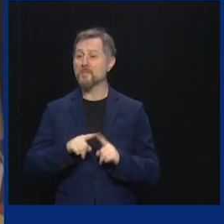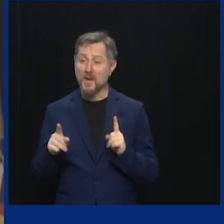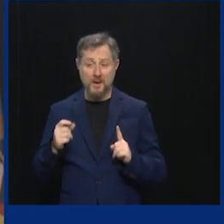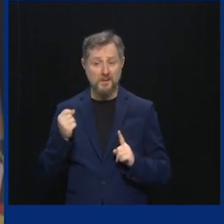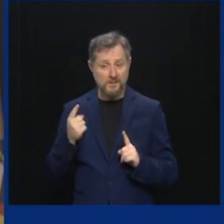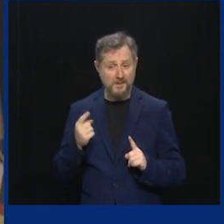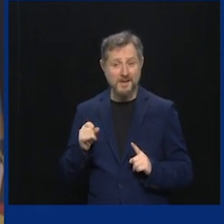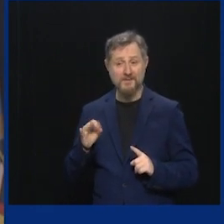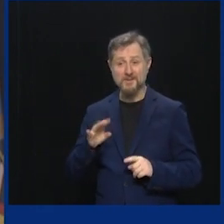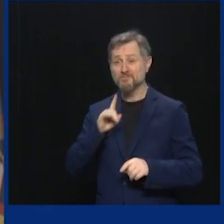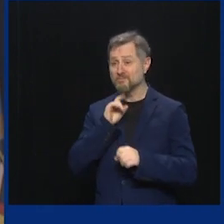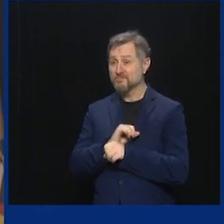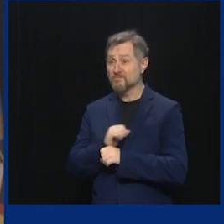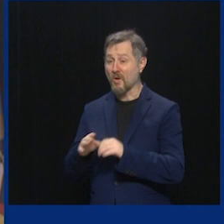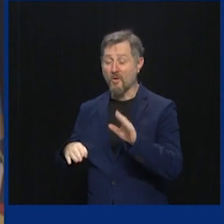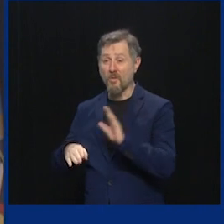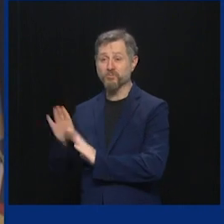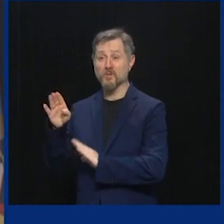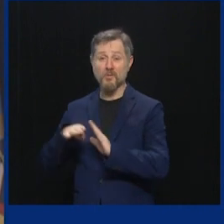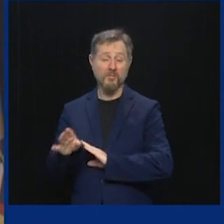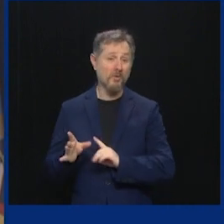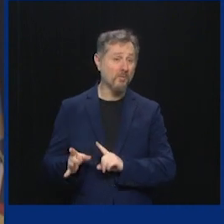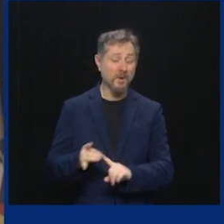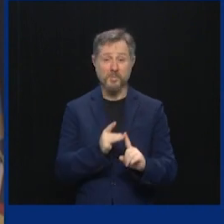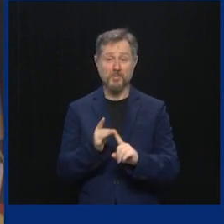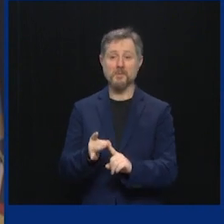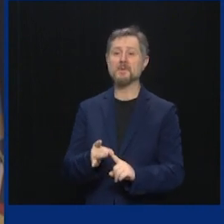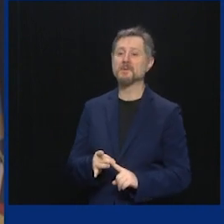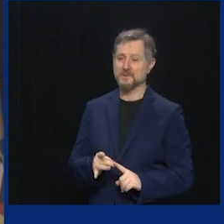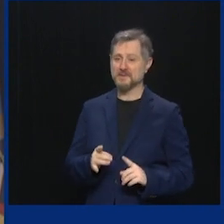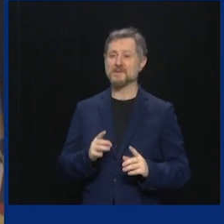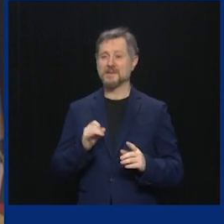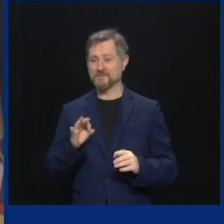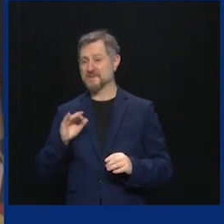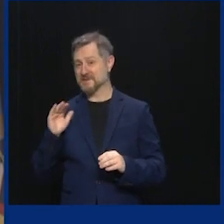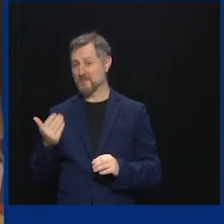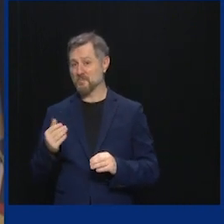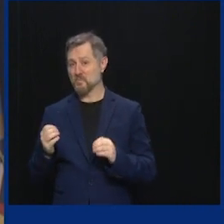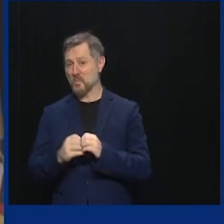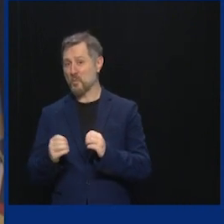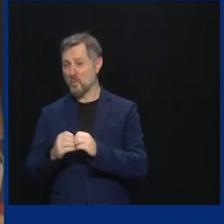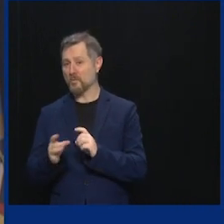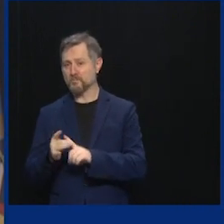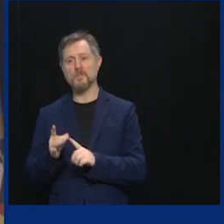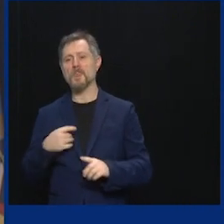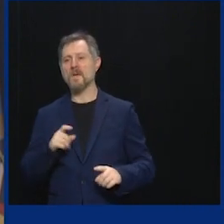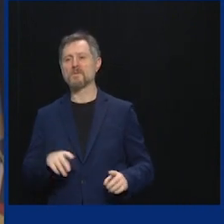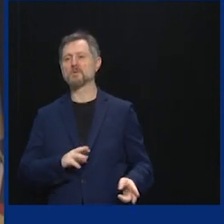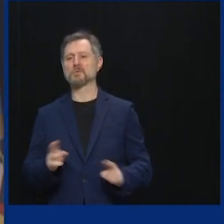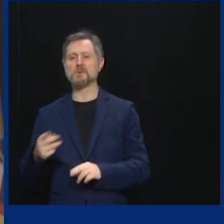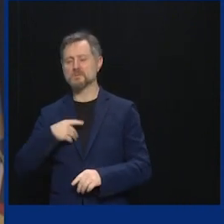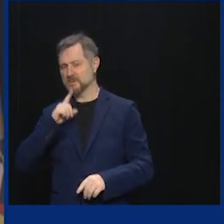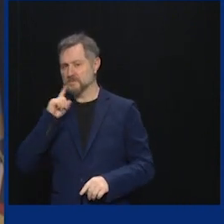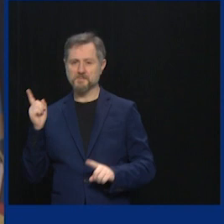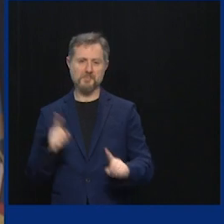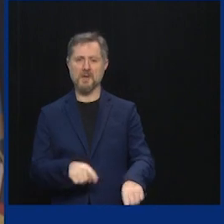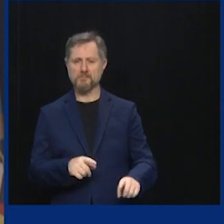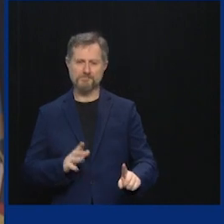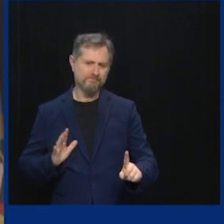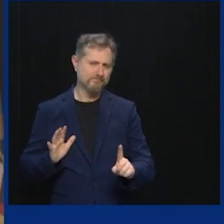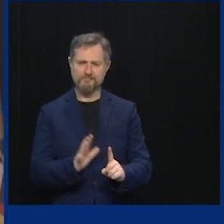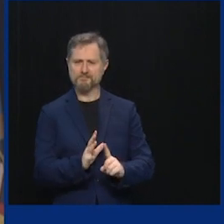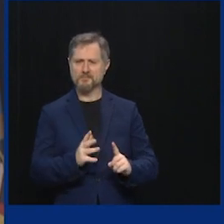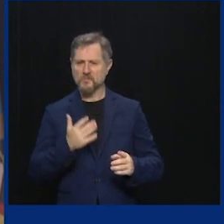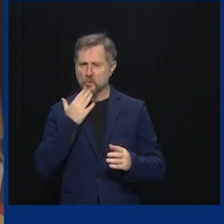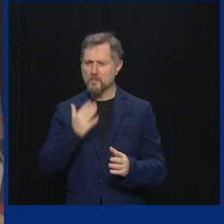is showing vulnerabilities and we see a trajectory that is not good, that we're deploying the resources intensely in a strategic way to